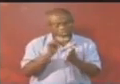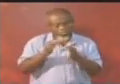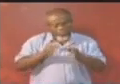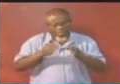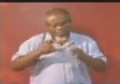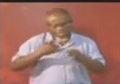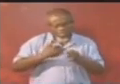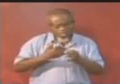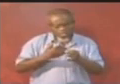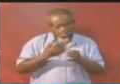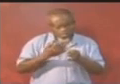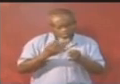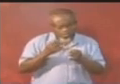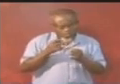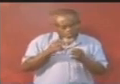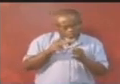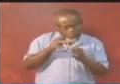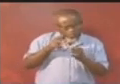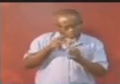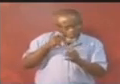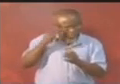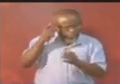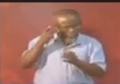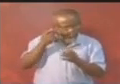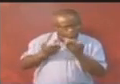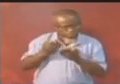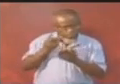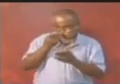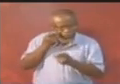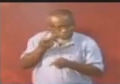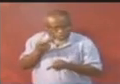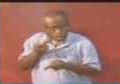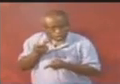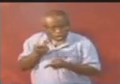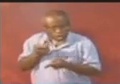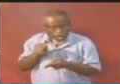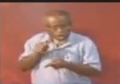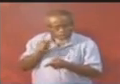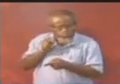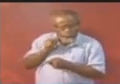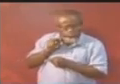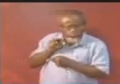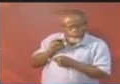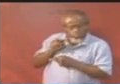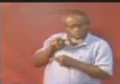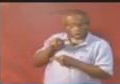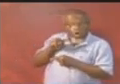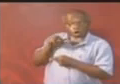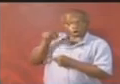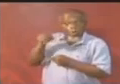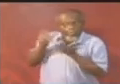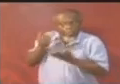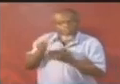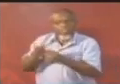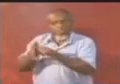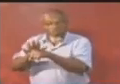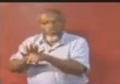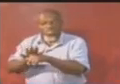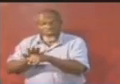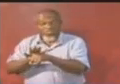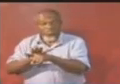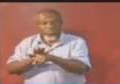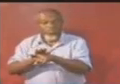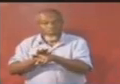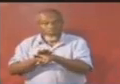that parents would like to look for, as well as any update on the figures as it pertains to persons with